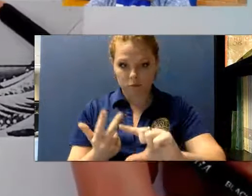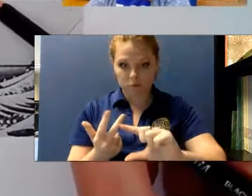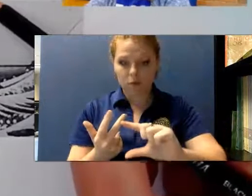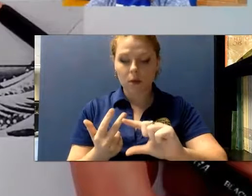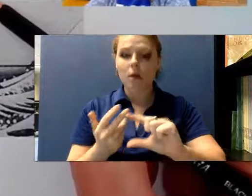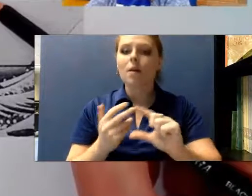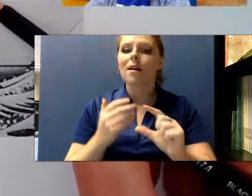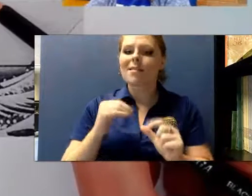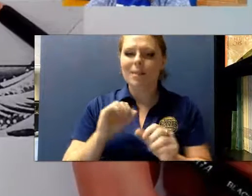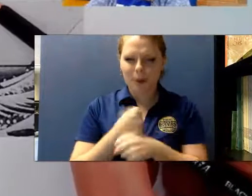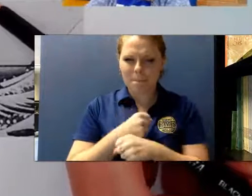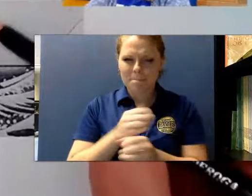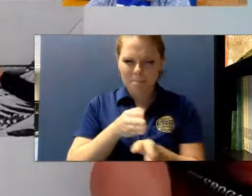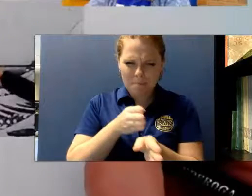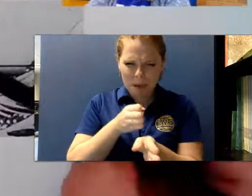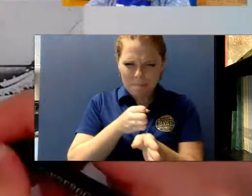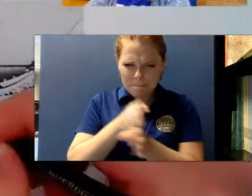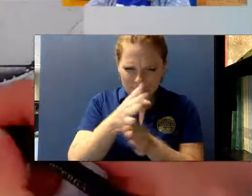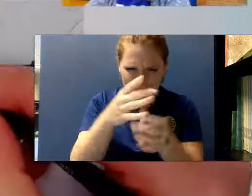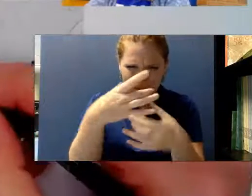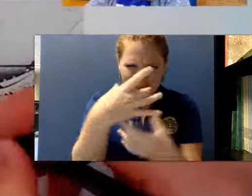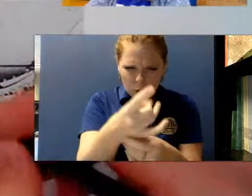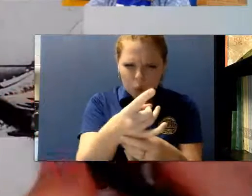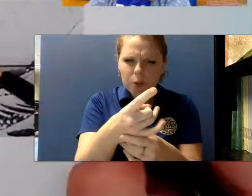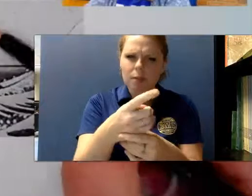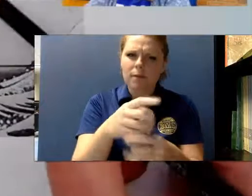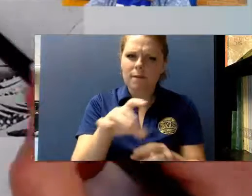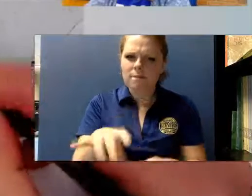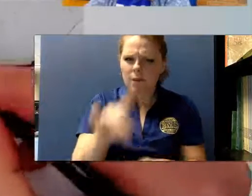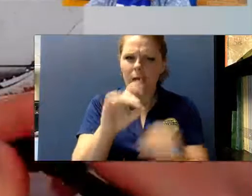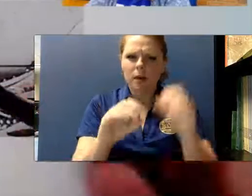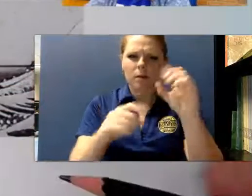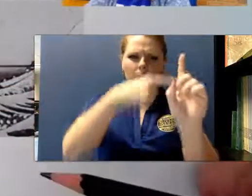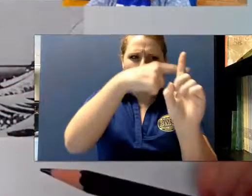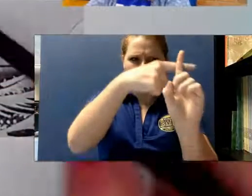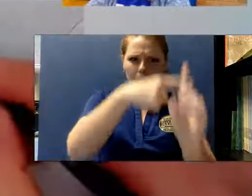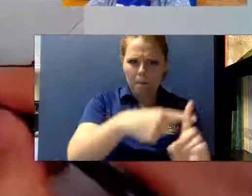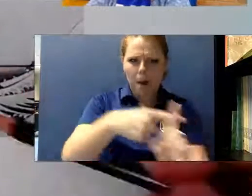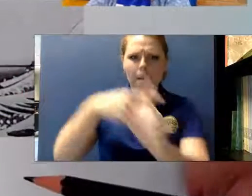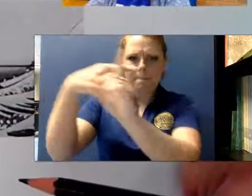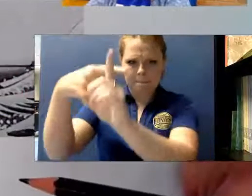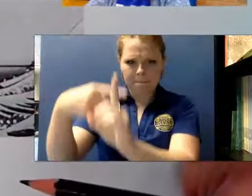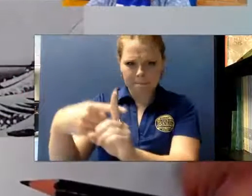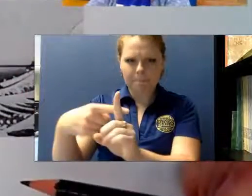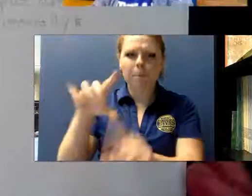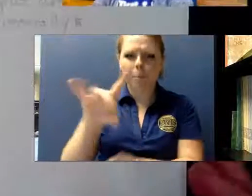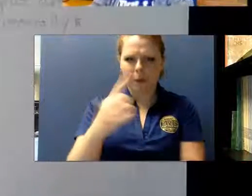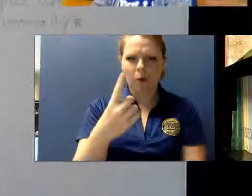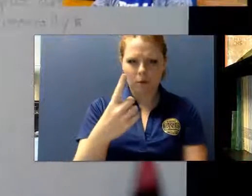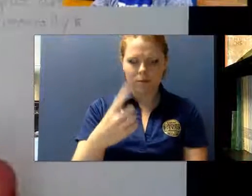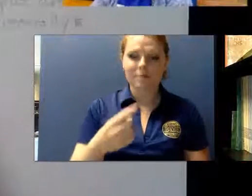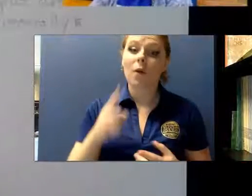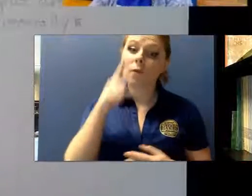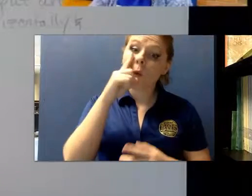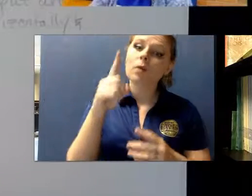focal point or the main point of interest along one of these dots, one of these places where my lines intersect.